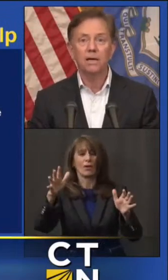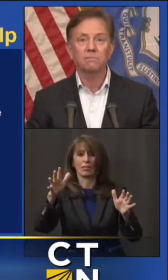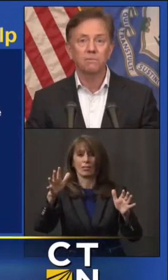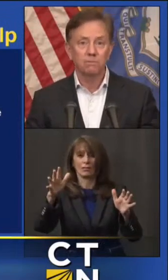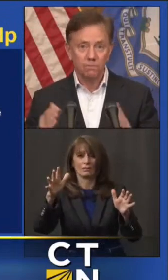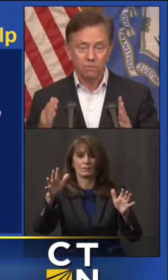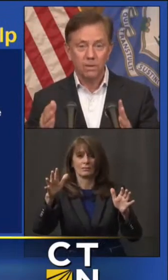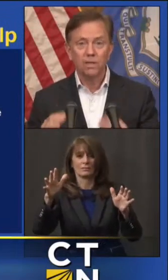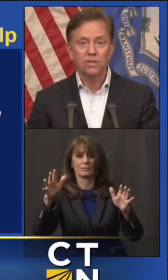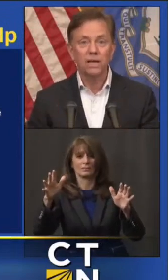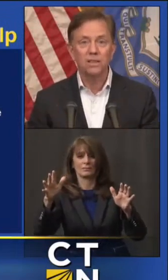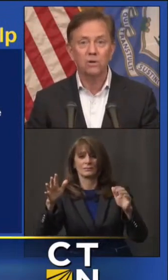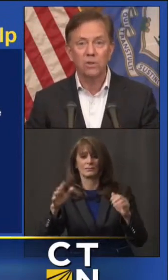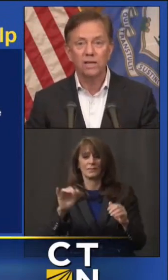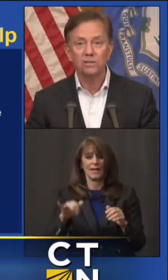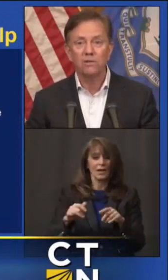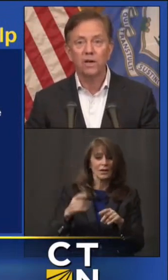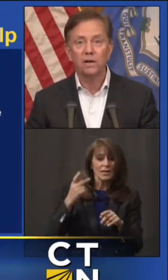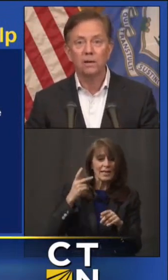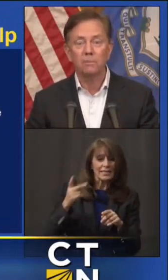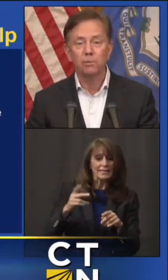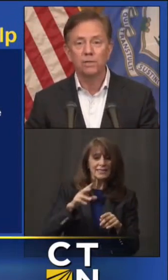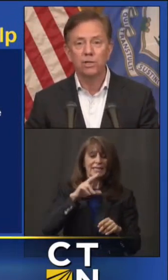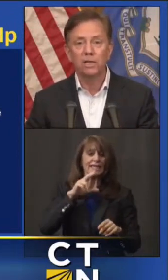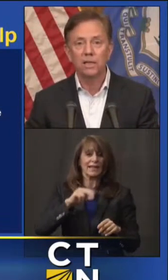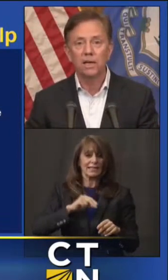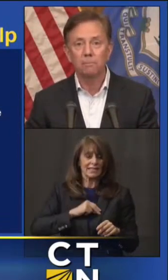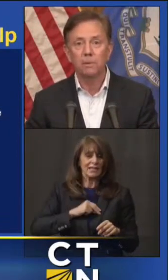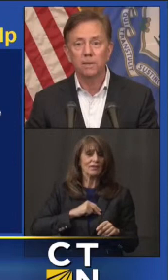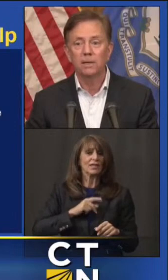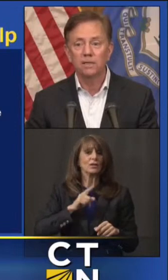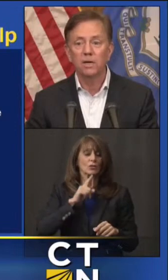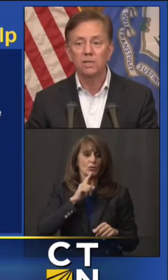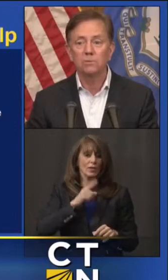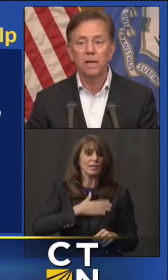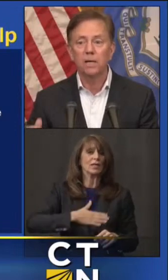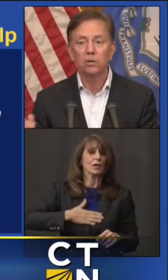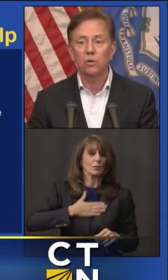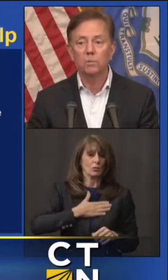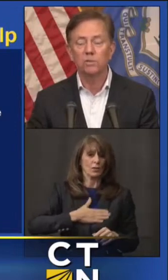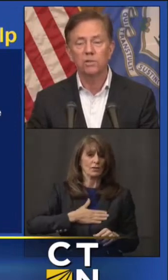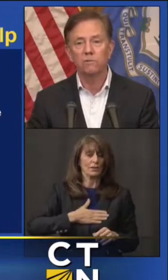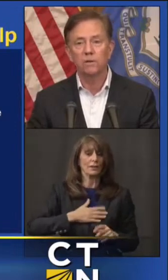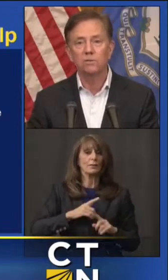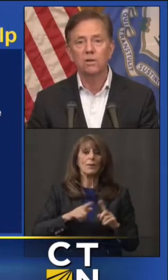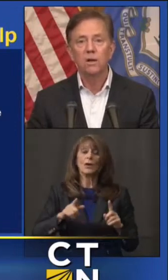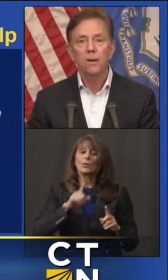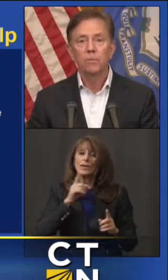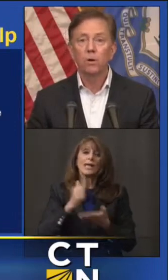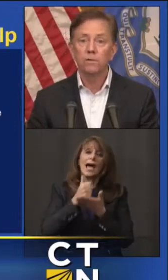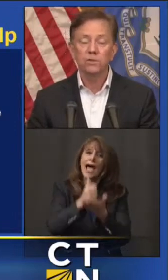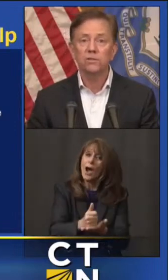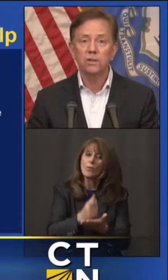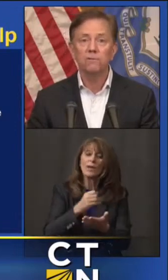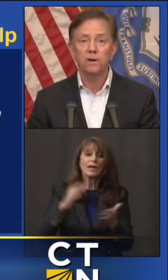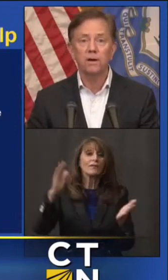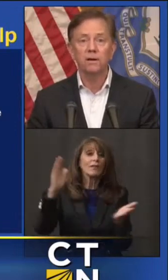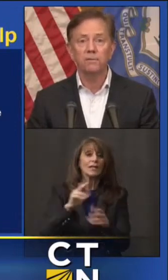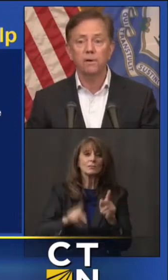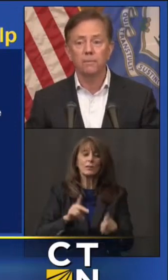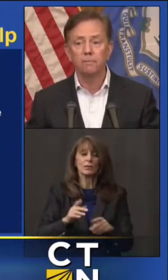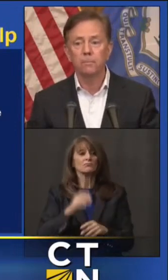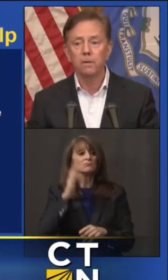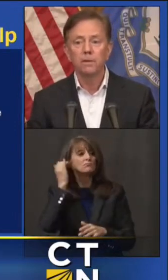got a little tight there at Thanksgiving. I appreciate that, but it does make an enormous difference. Over